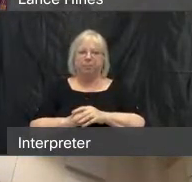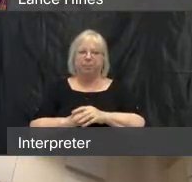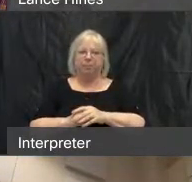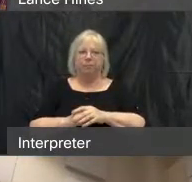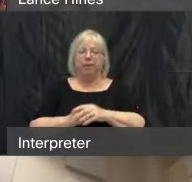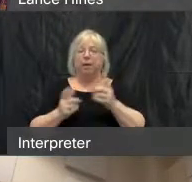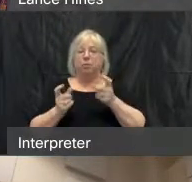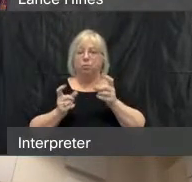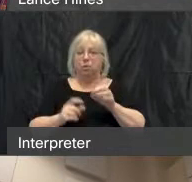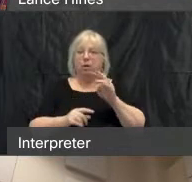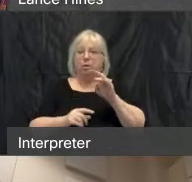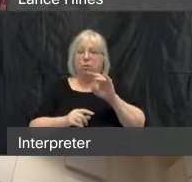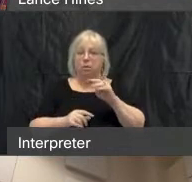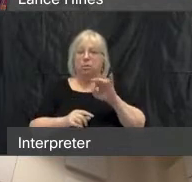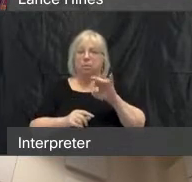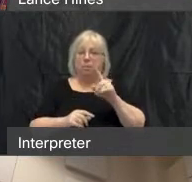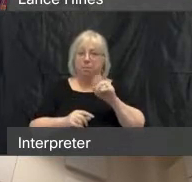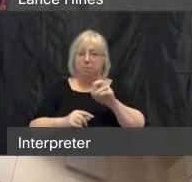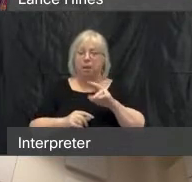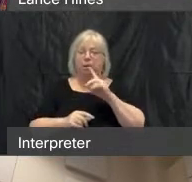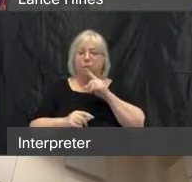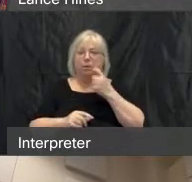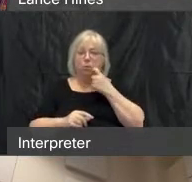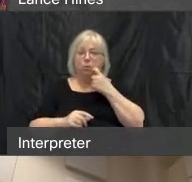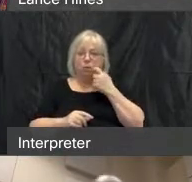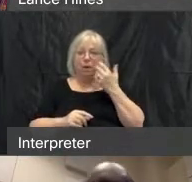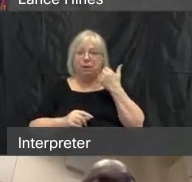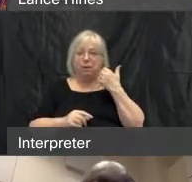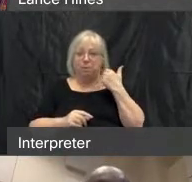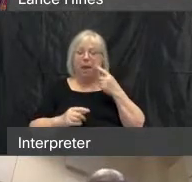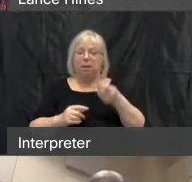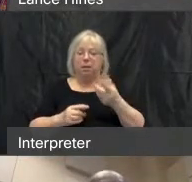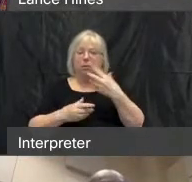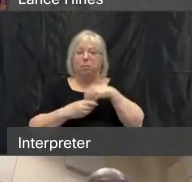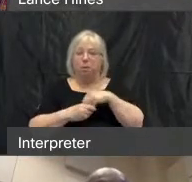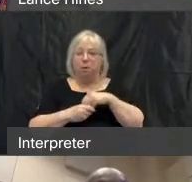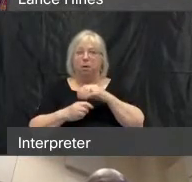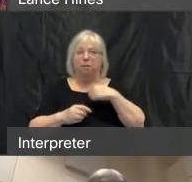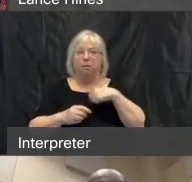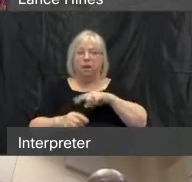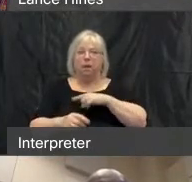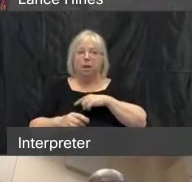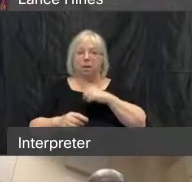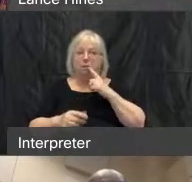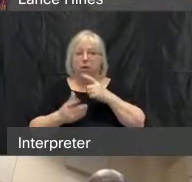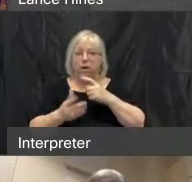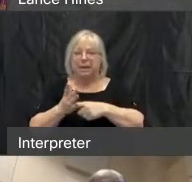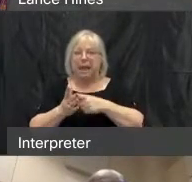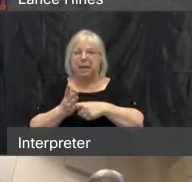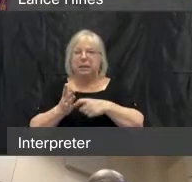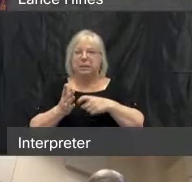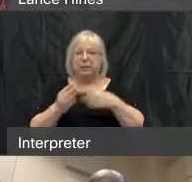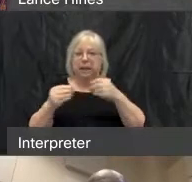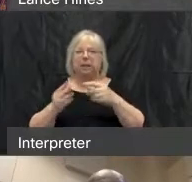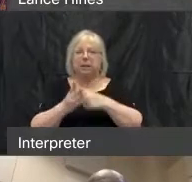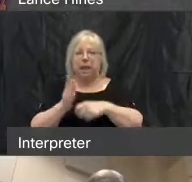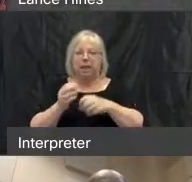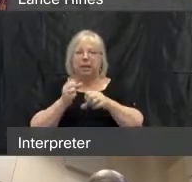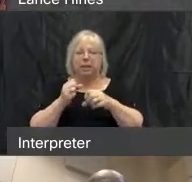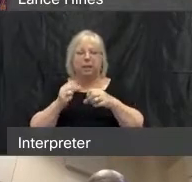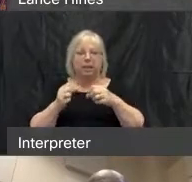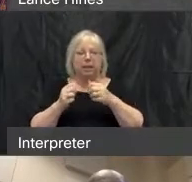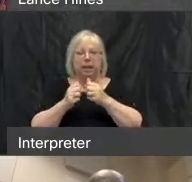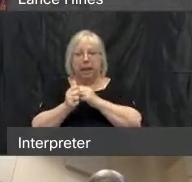Director Miller, there was a resolution passed. This was part of an unsuccessful sales tax campaign.